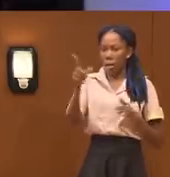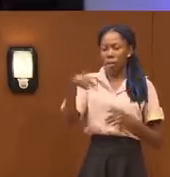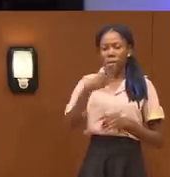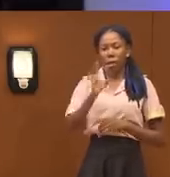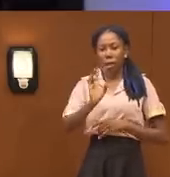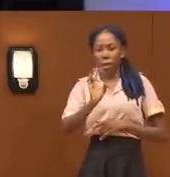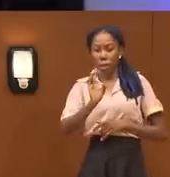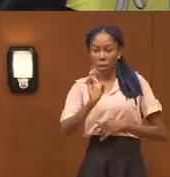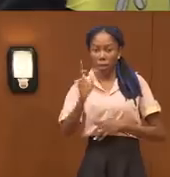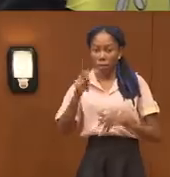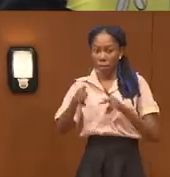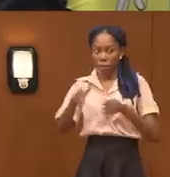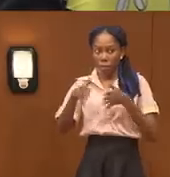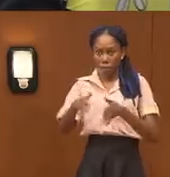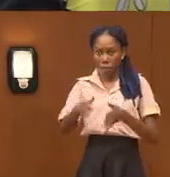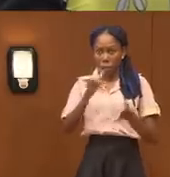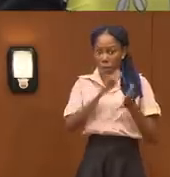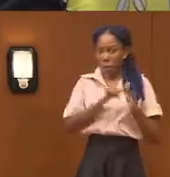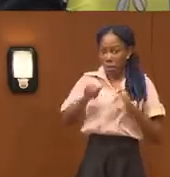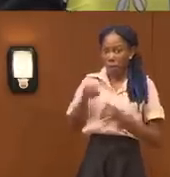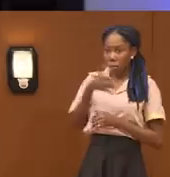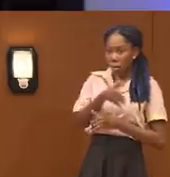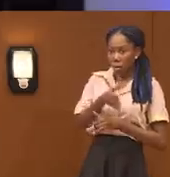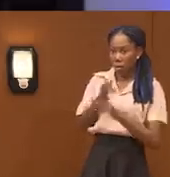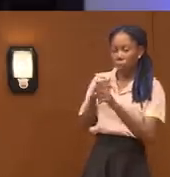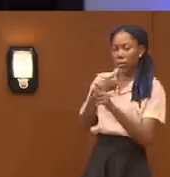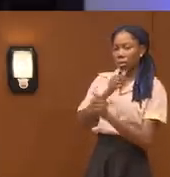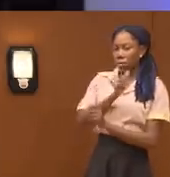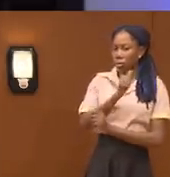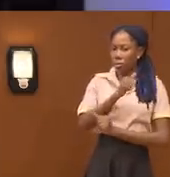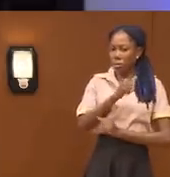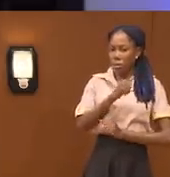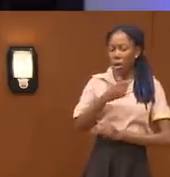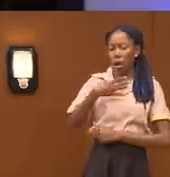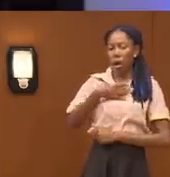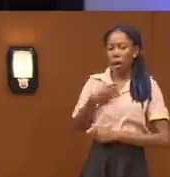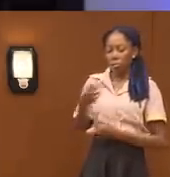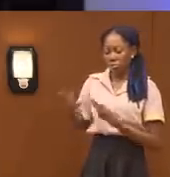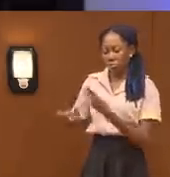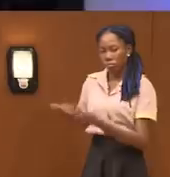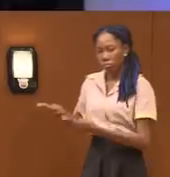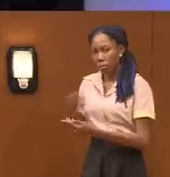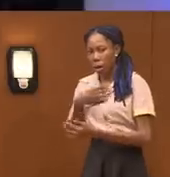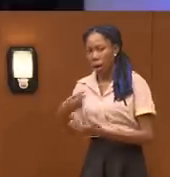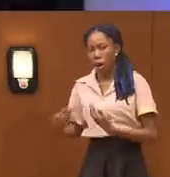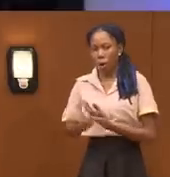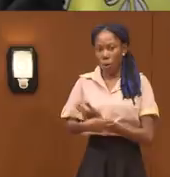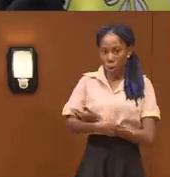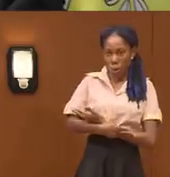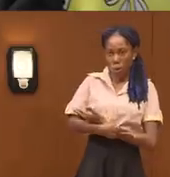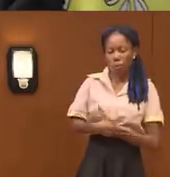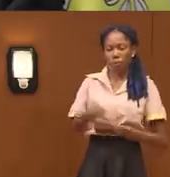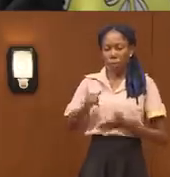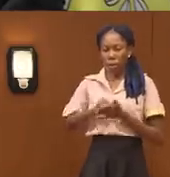7. Still occupying the premises? Yeah. There is a room at the parlor, 2, and a bus quarters. They are